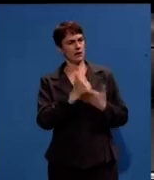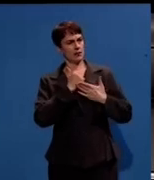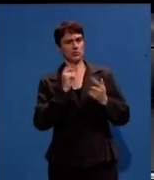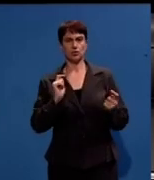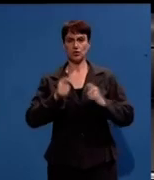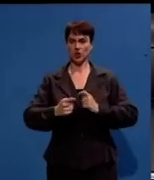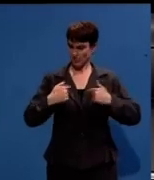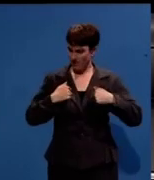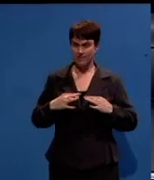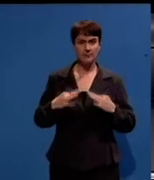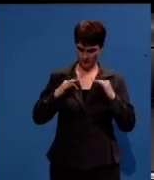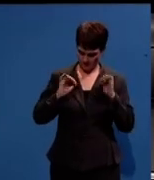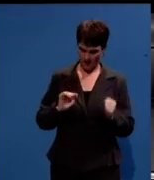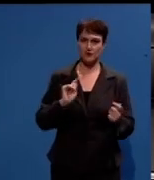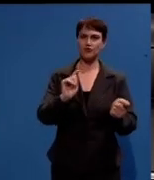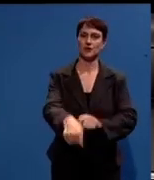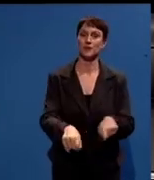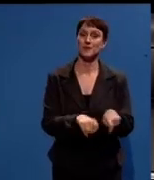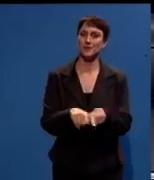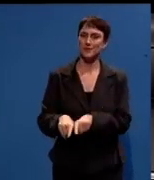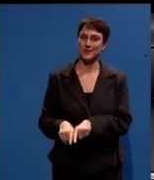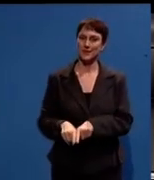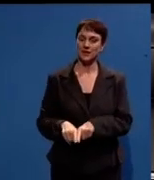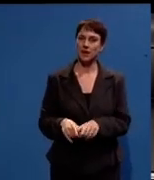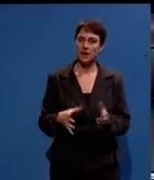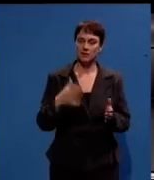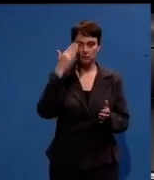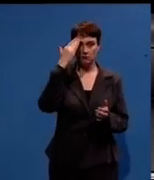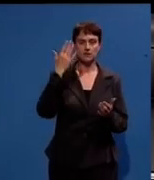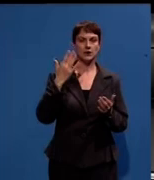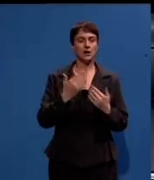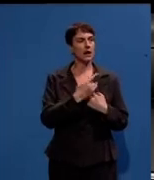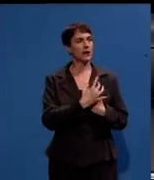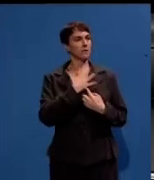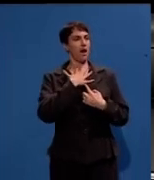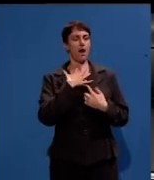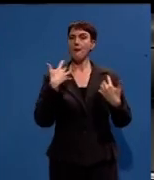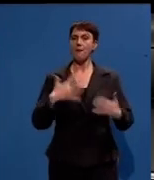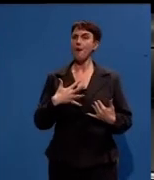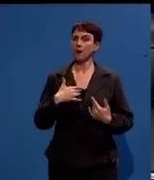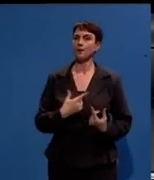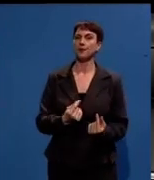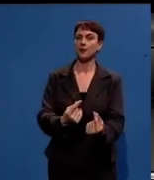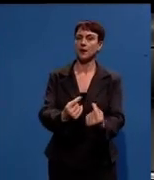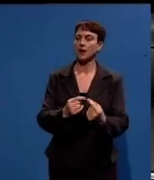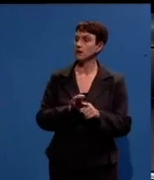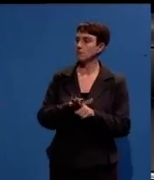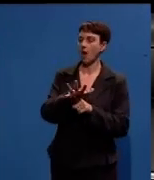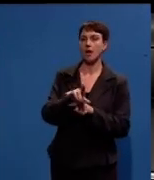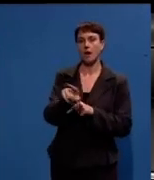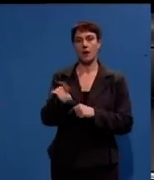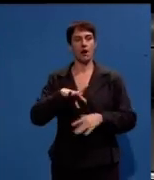can, as an individual yourself, can bring along, and how you can inspire people to carry forward the legacy and to